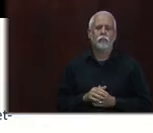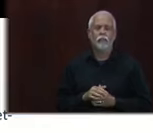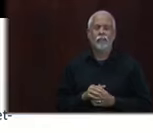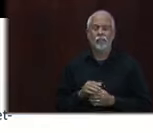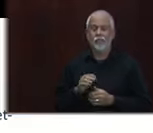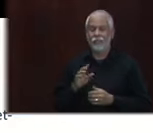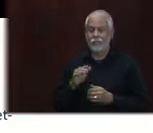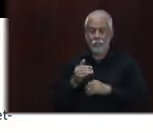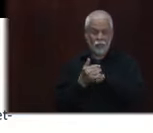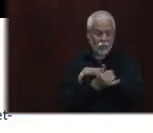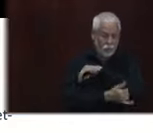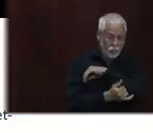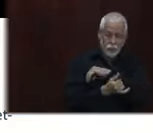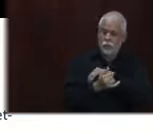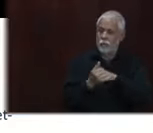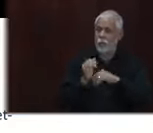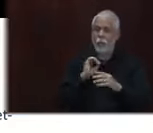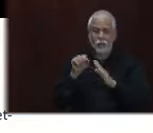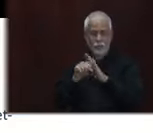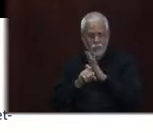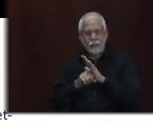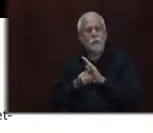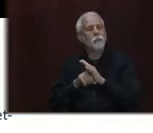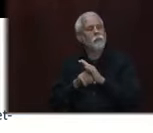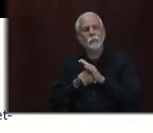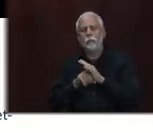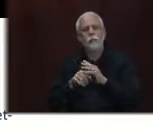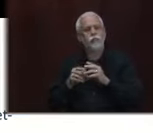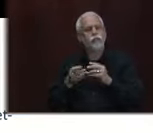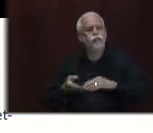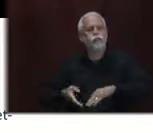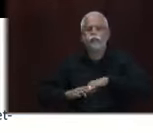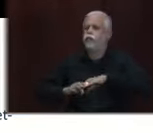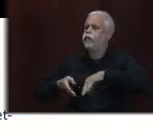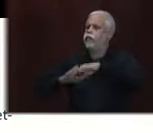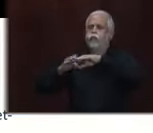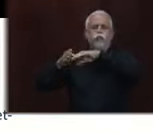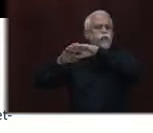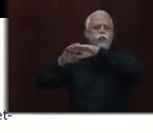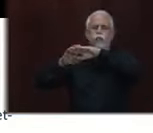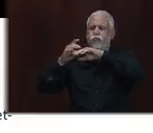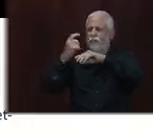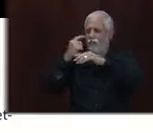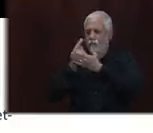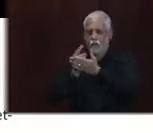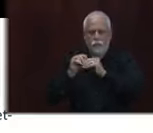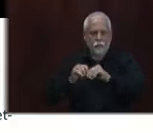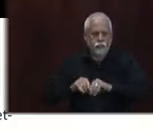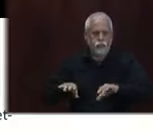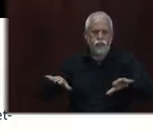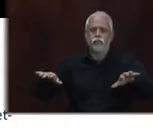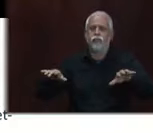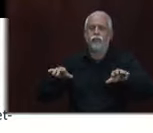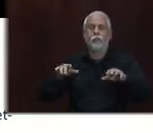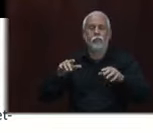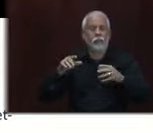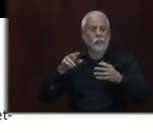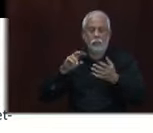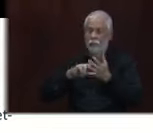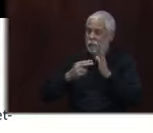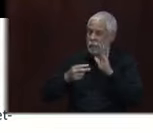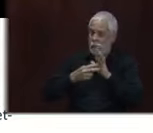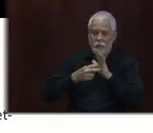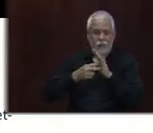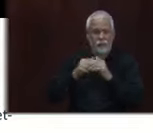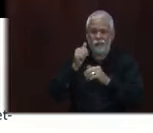our nation and our state have been experiencing high rates of viral transmission in the last week. This has resulted in